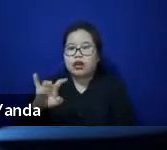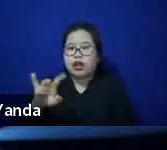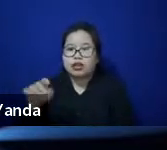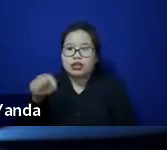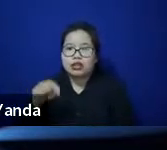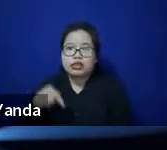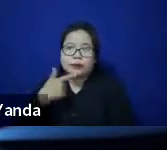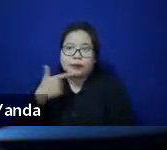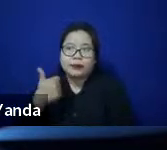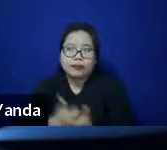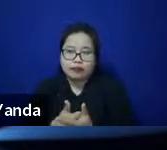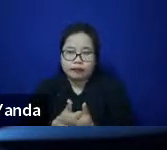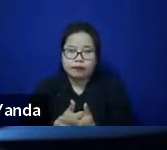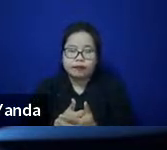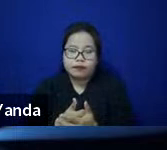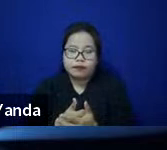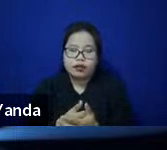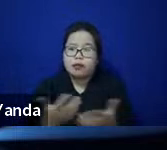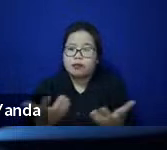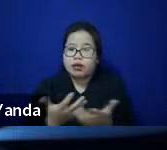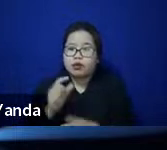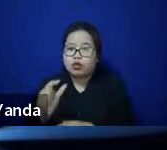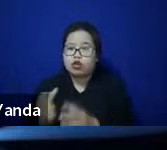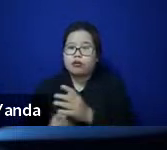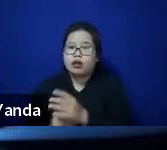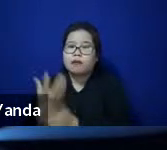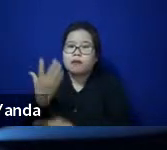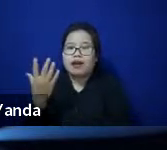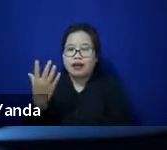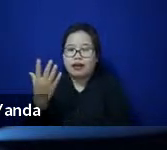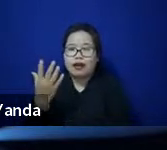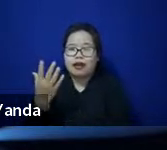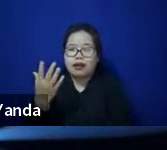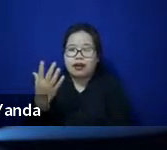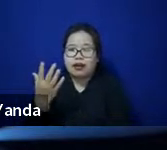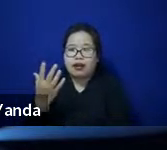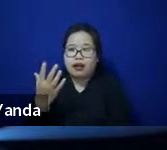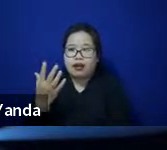a community that works well together.